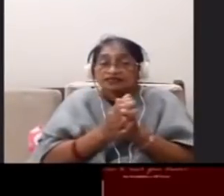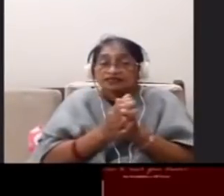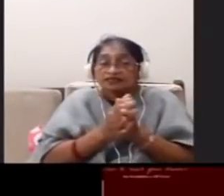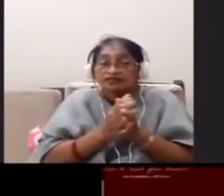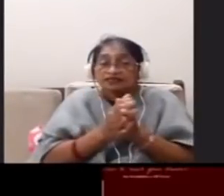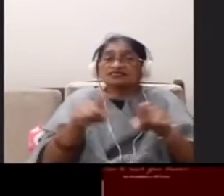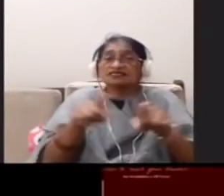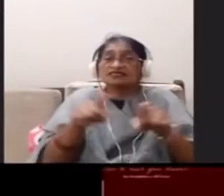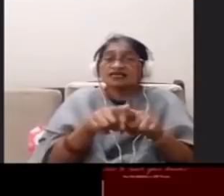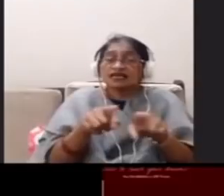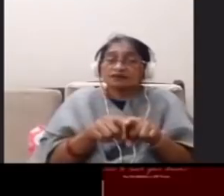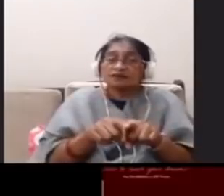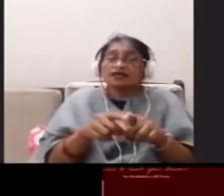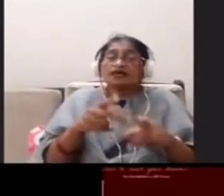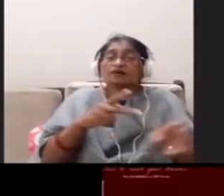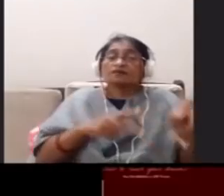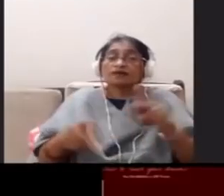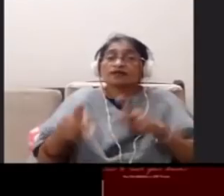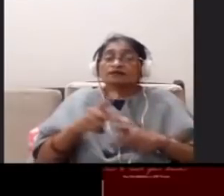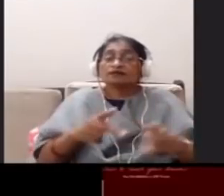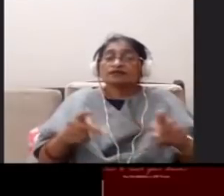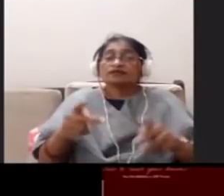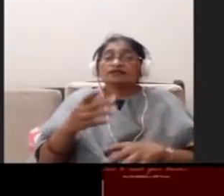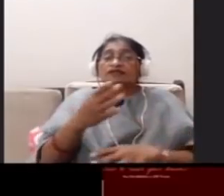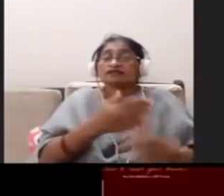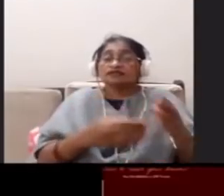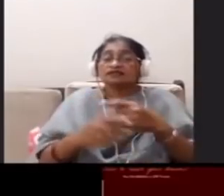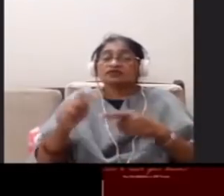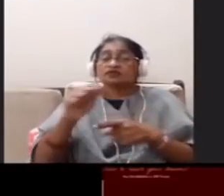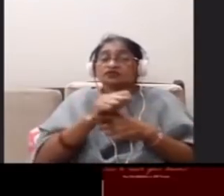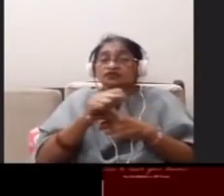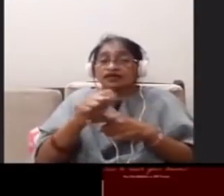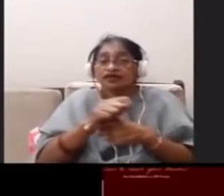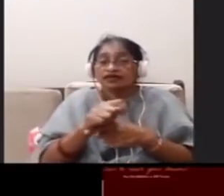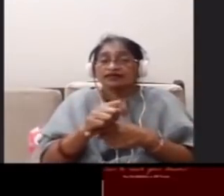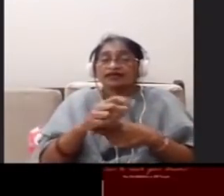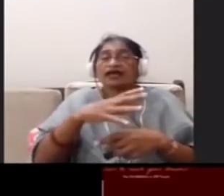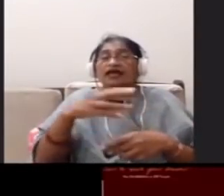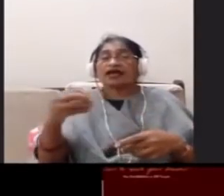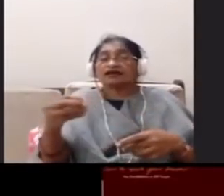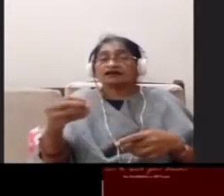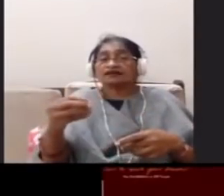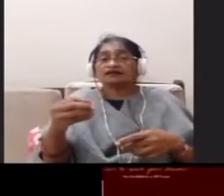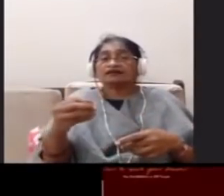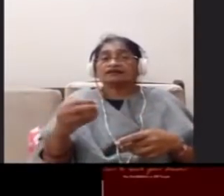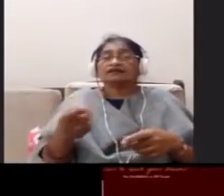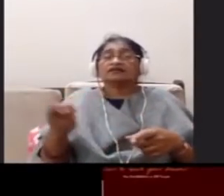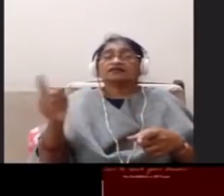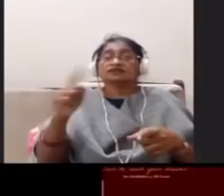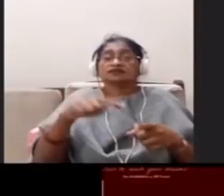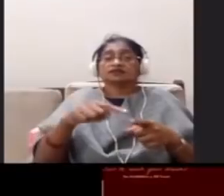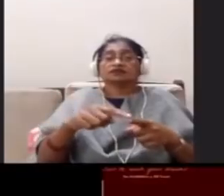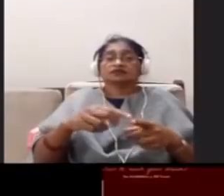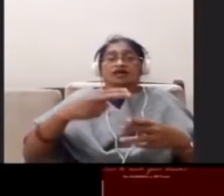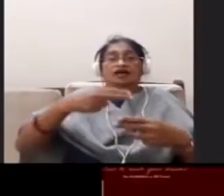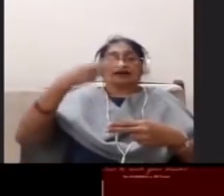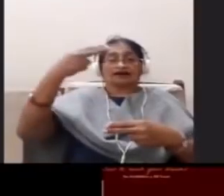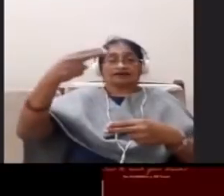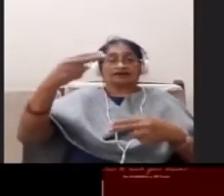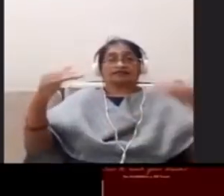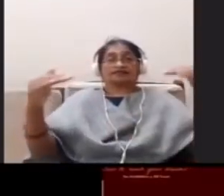with people who have the discipline to train and to perform at the highest level and